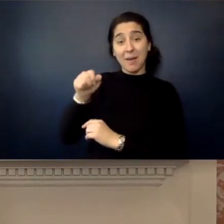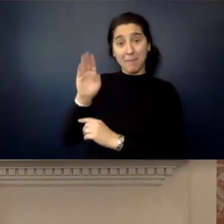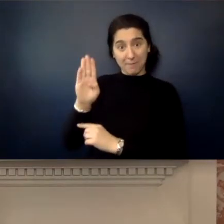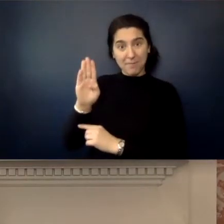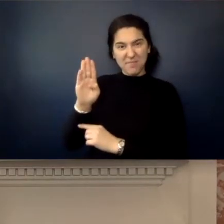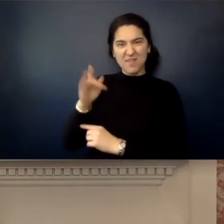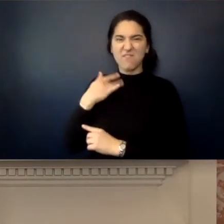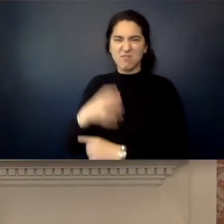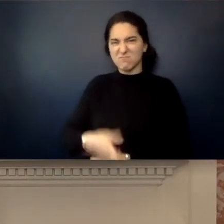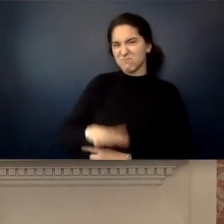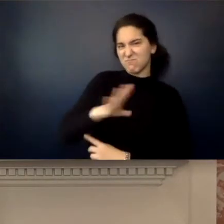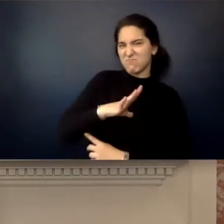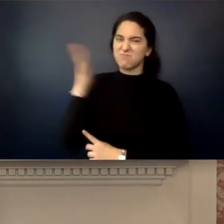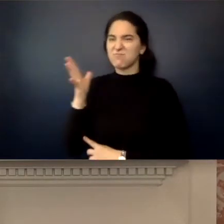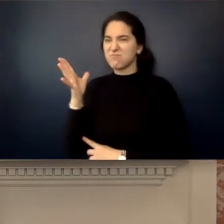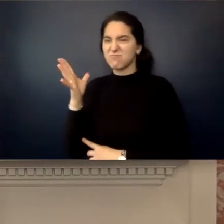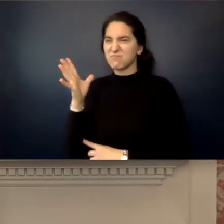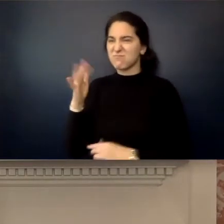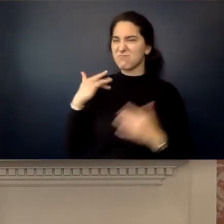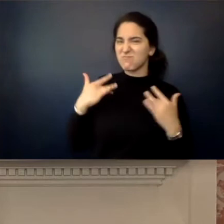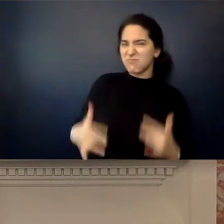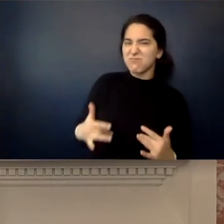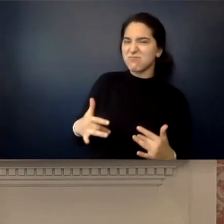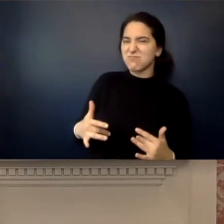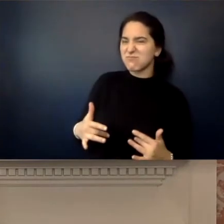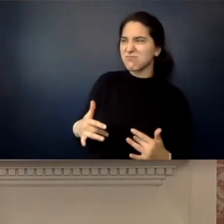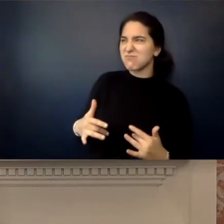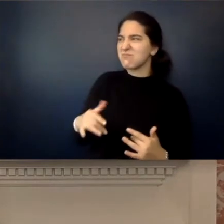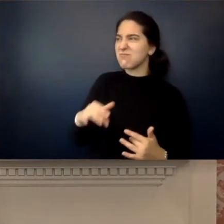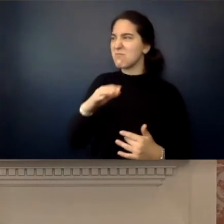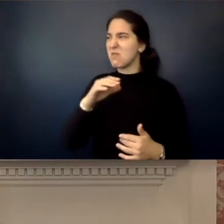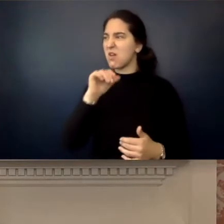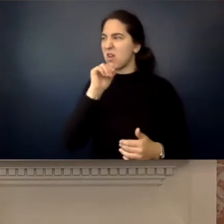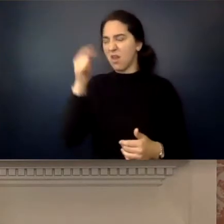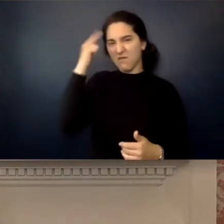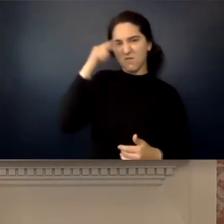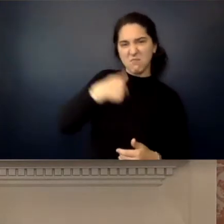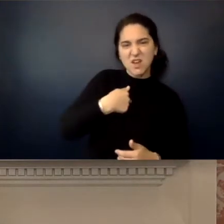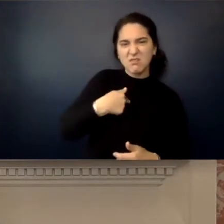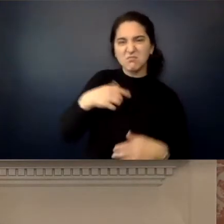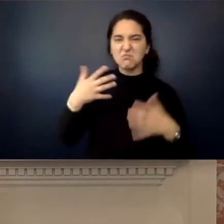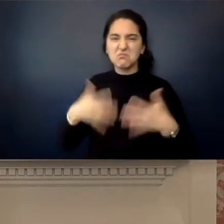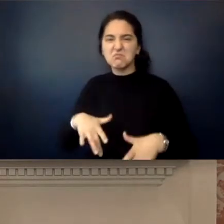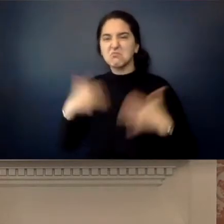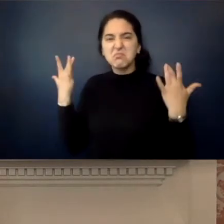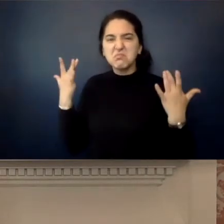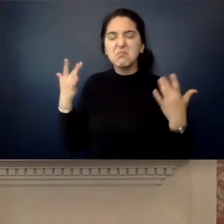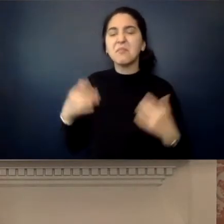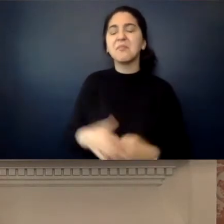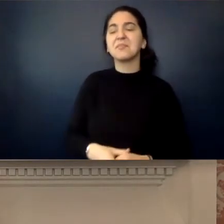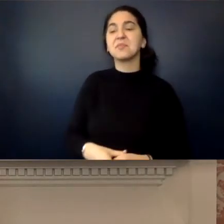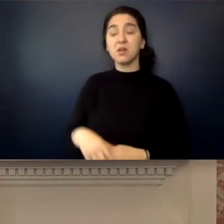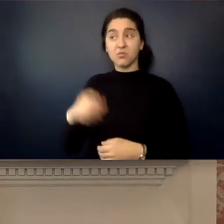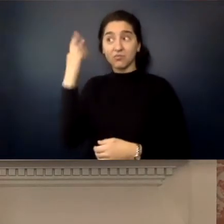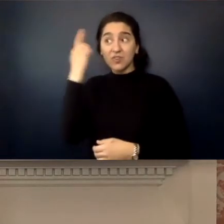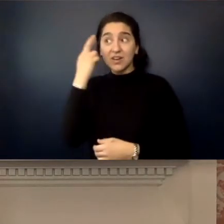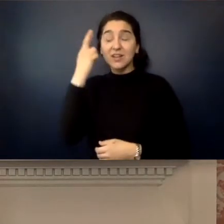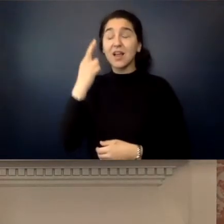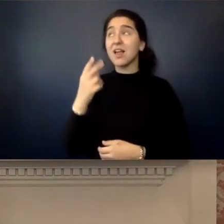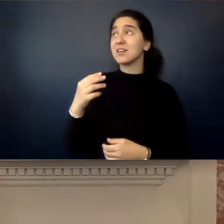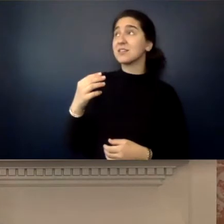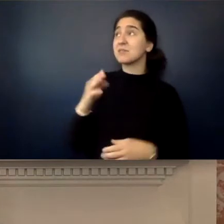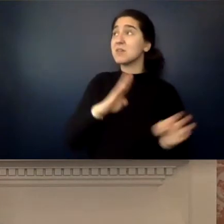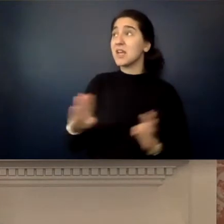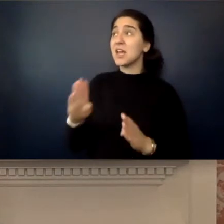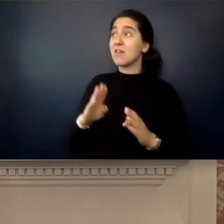we become resentful and sullen when we don't get our way. We're reluctant to acknowledge the consequences of our